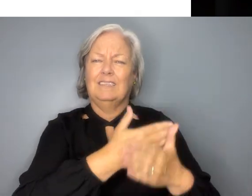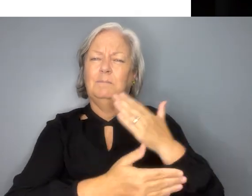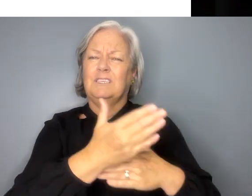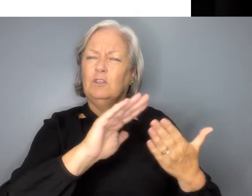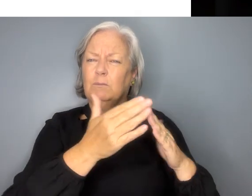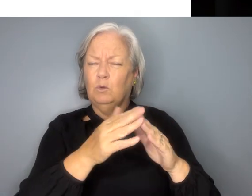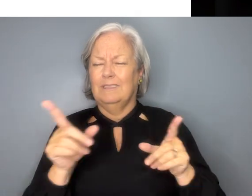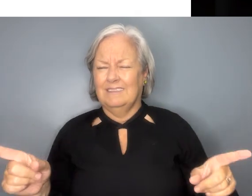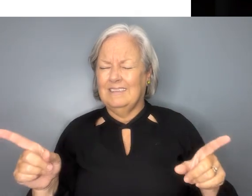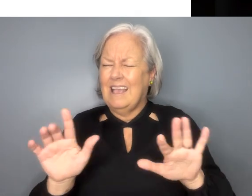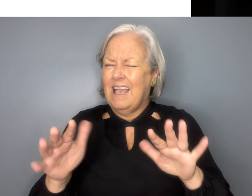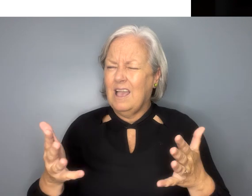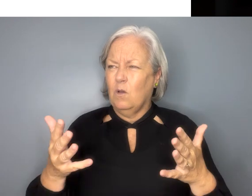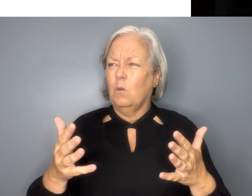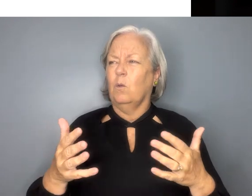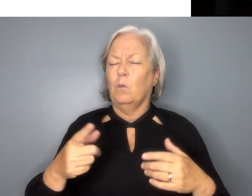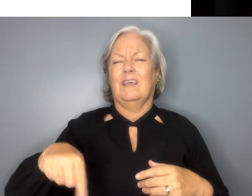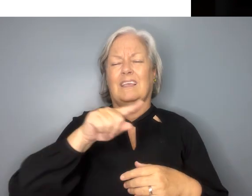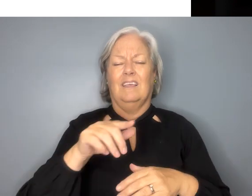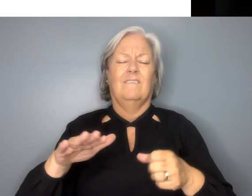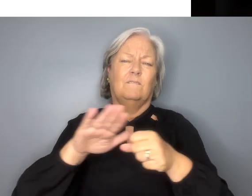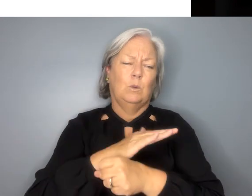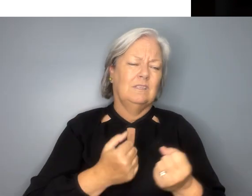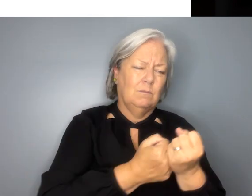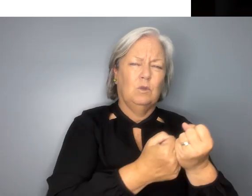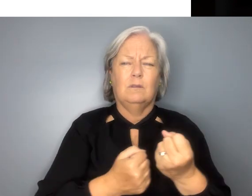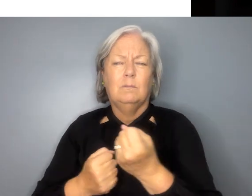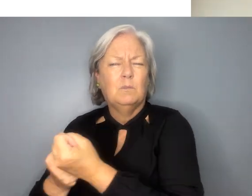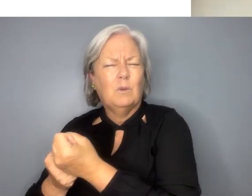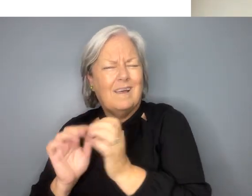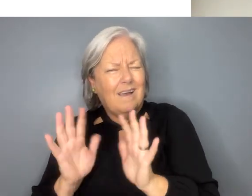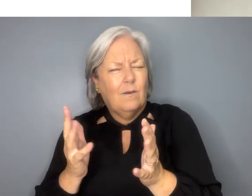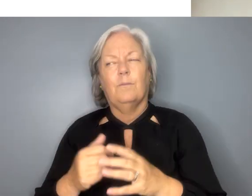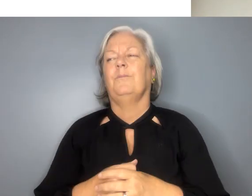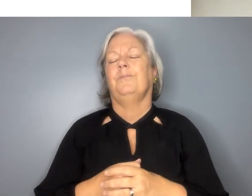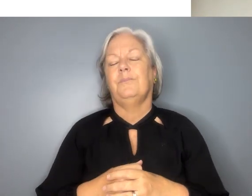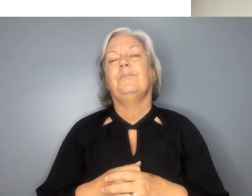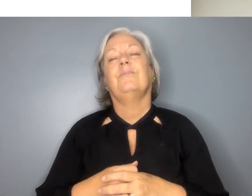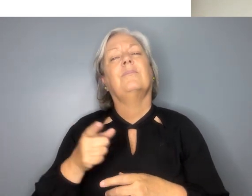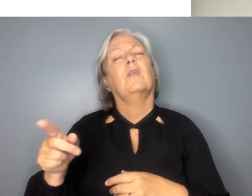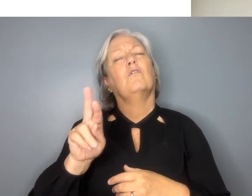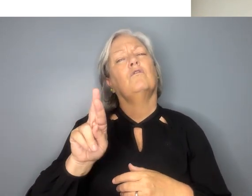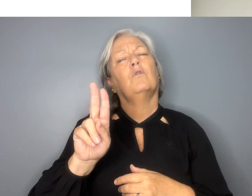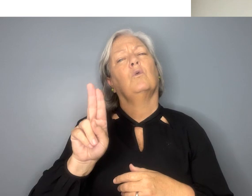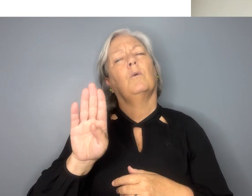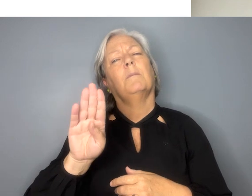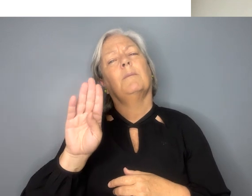versa to ensure that, that we're all fully supported, like Ruby said? I think what Ruby said